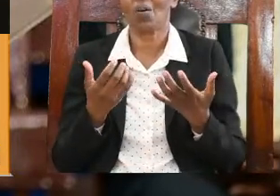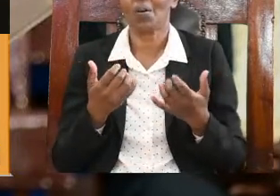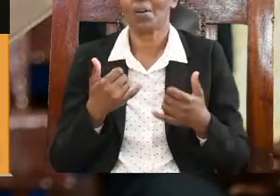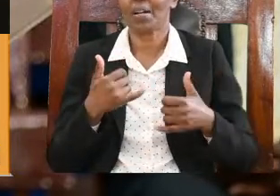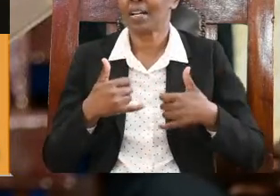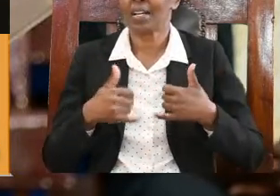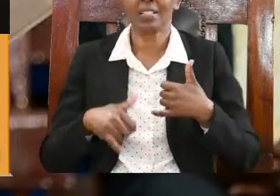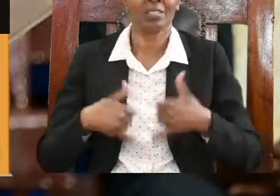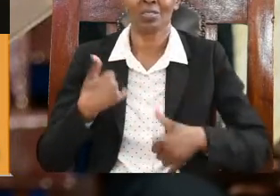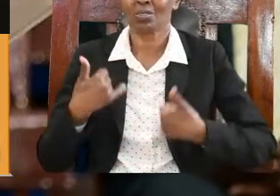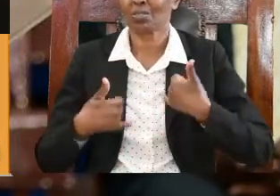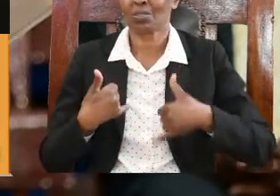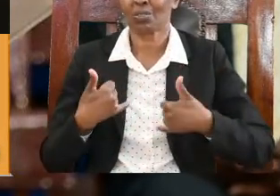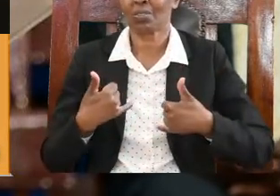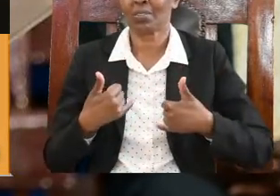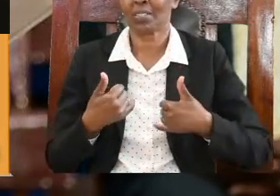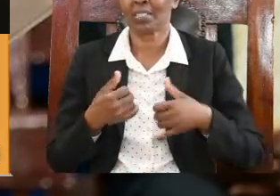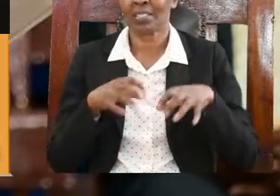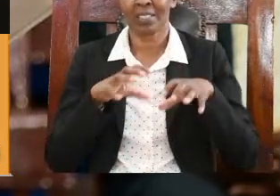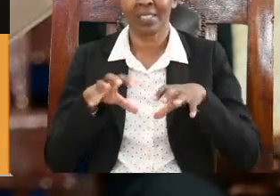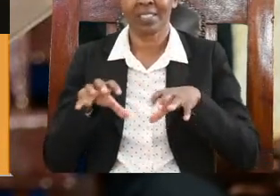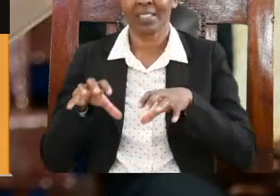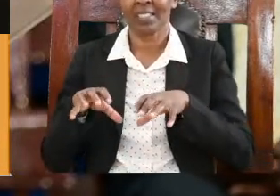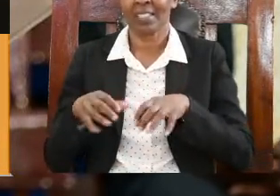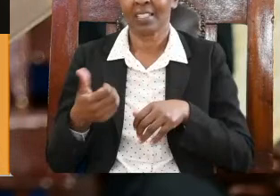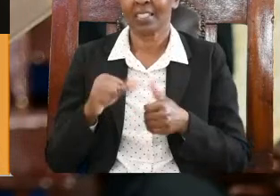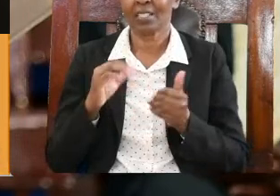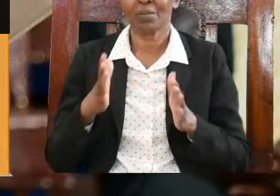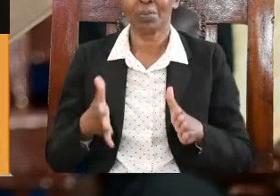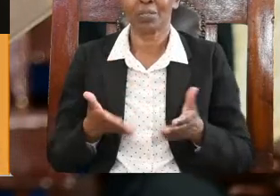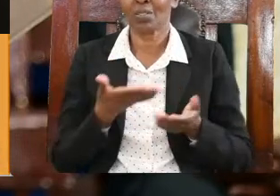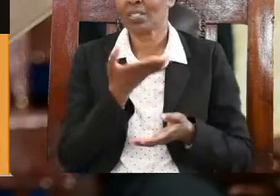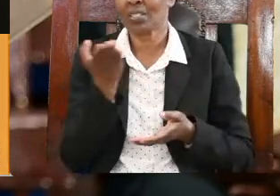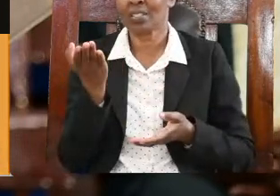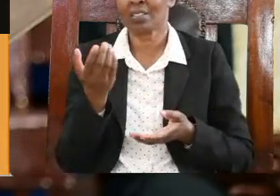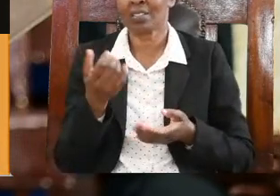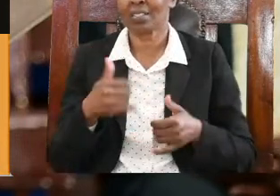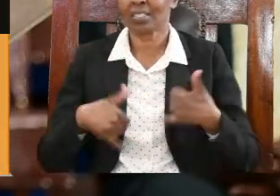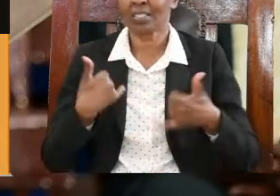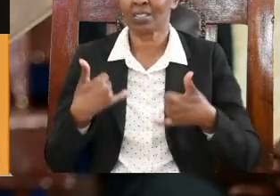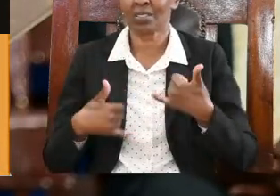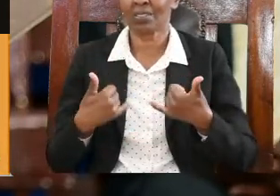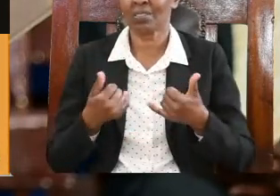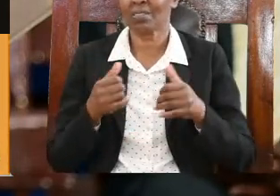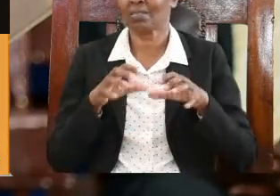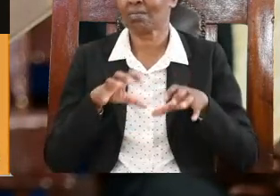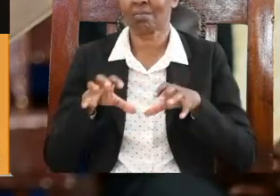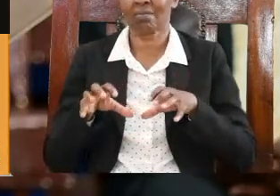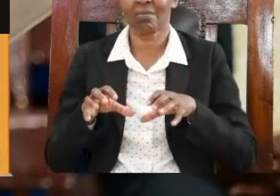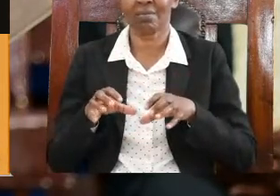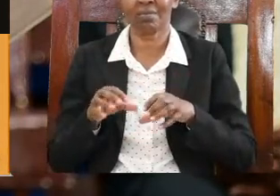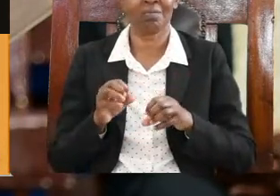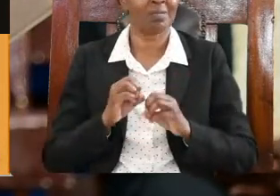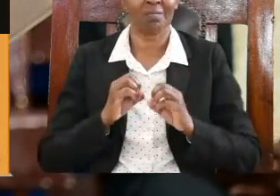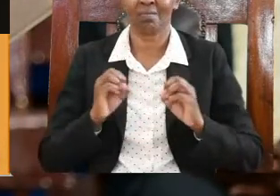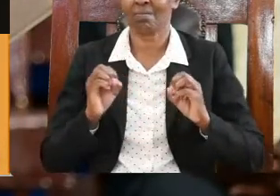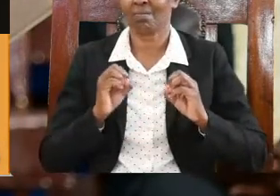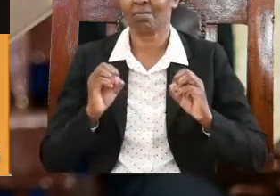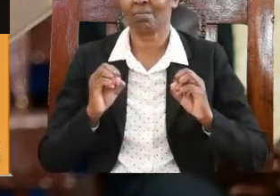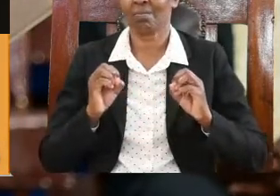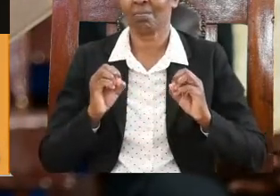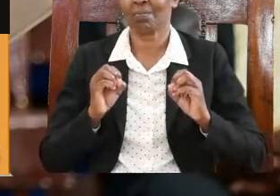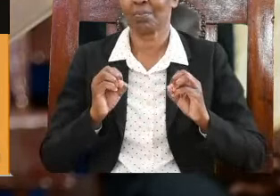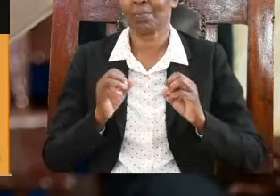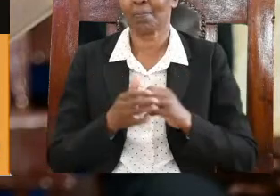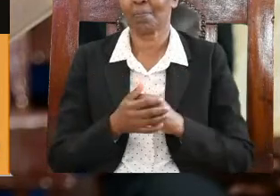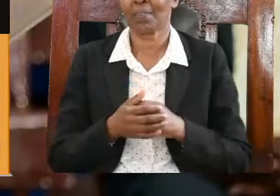suffering? How many enjoy suffering? You see, very few hands are up.